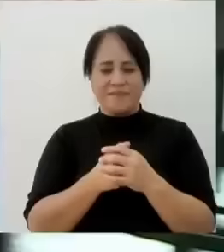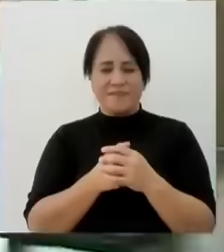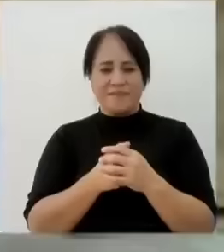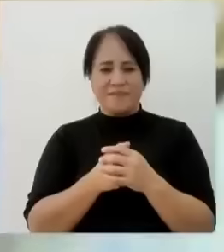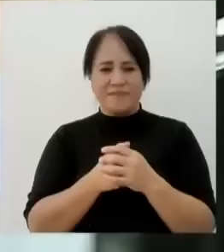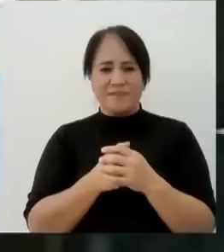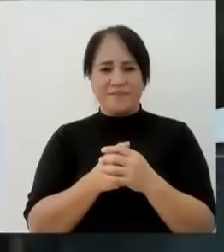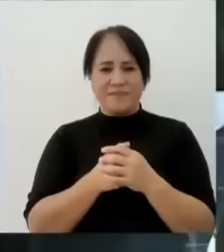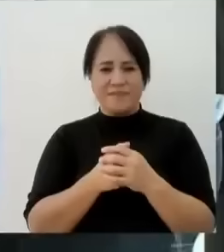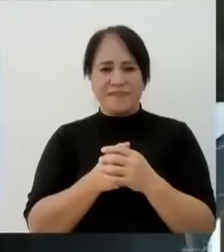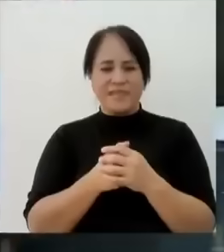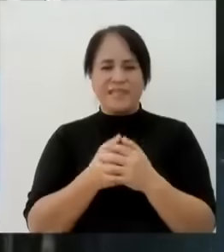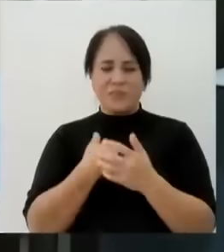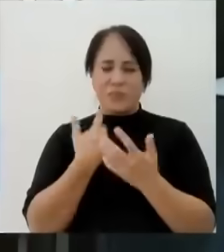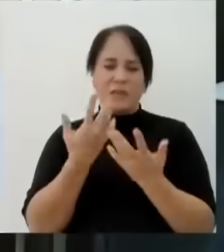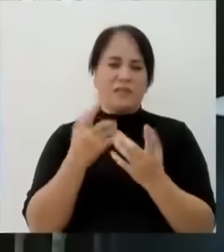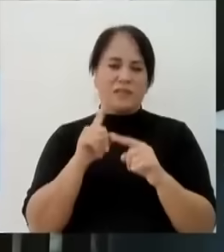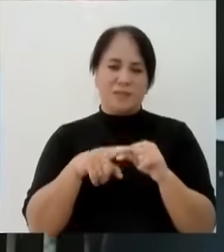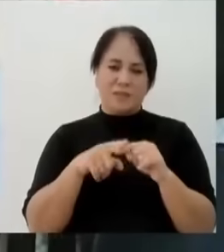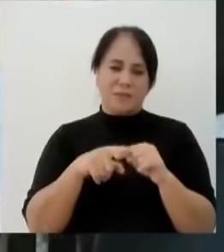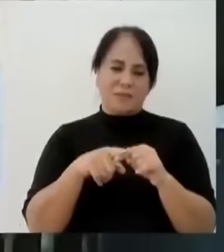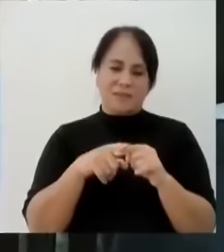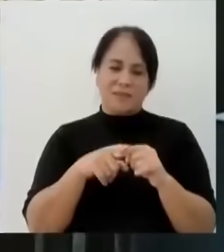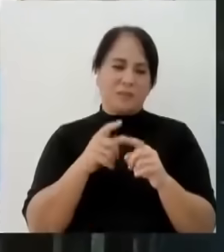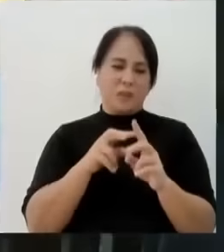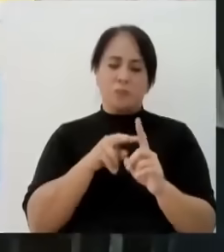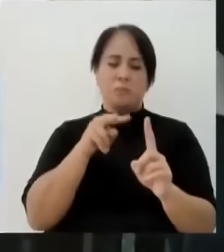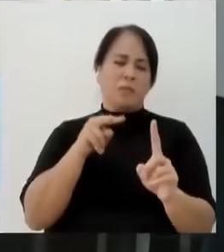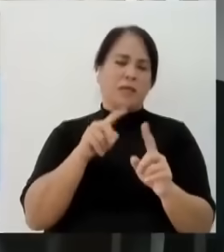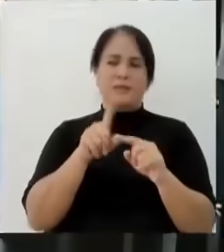It really depends on how you look at it, Carmina.